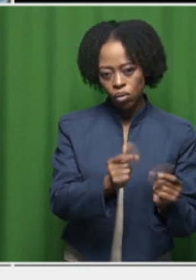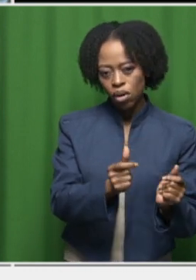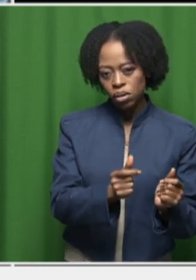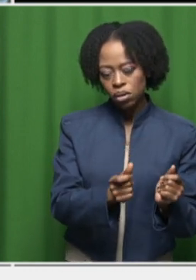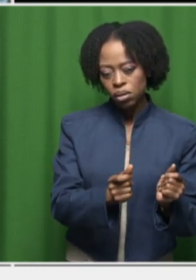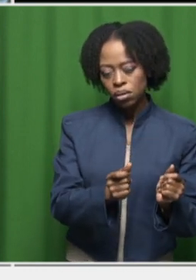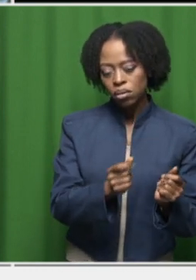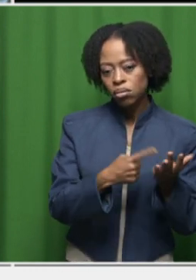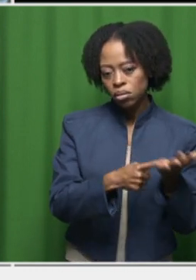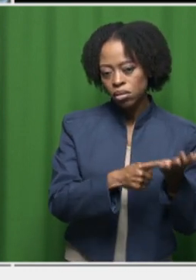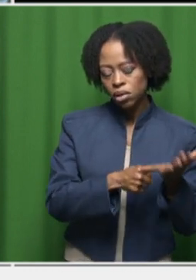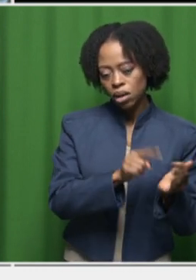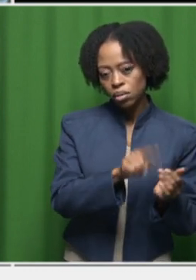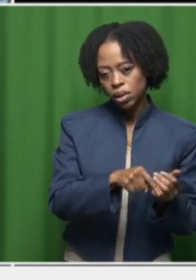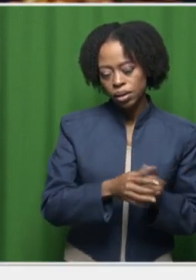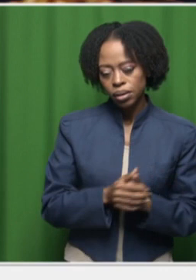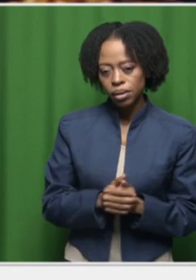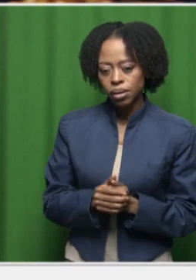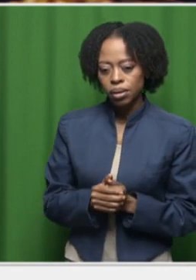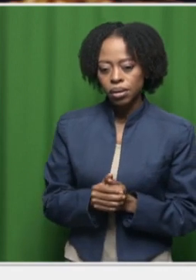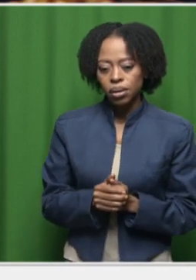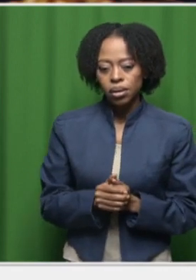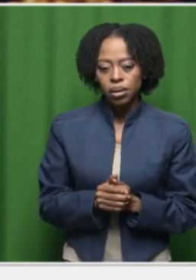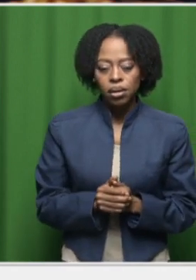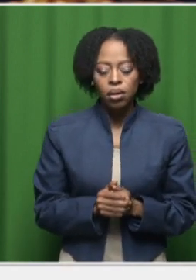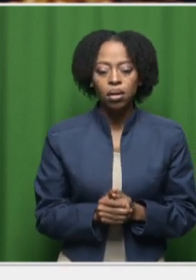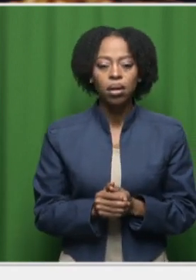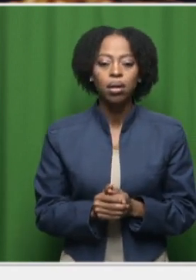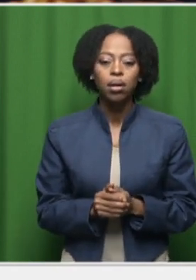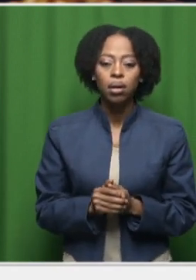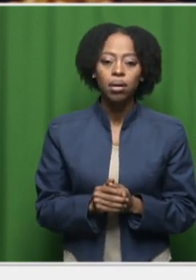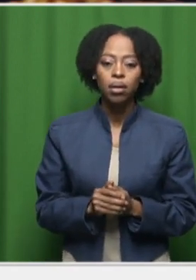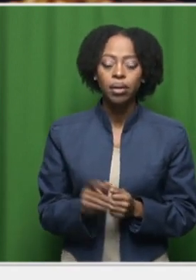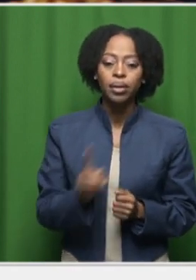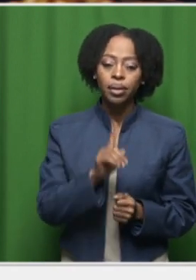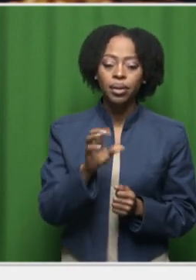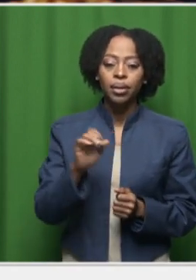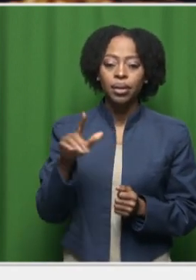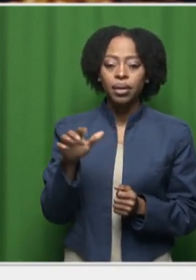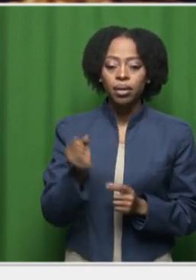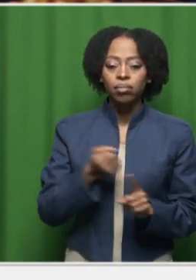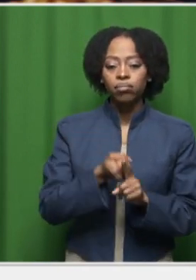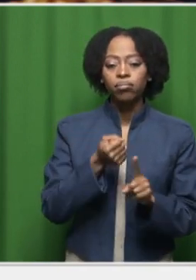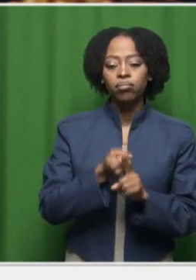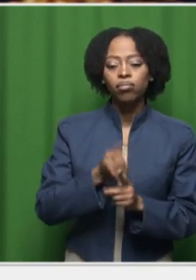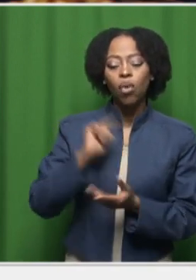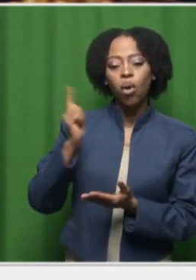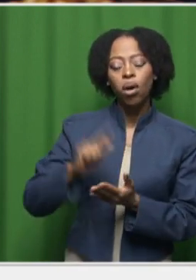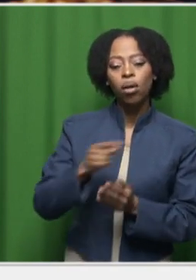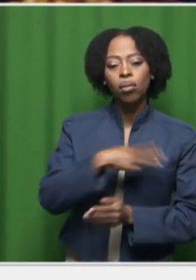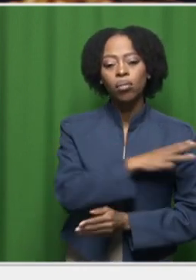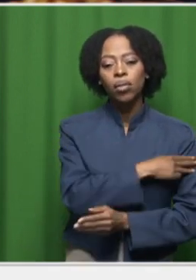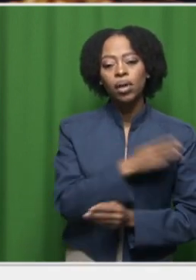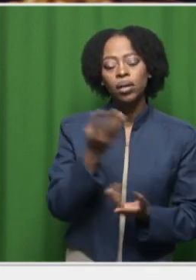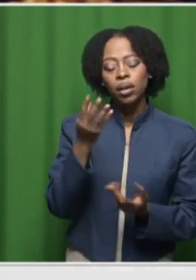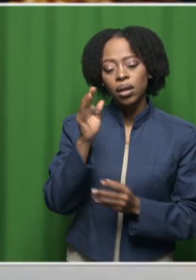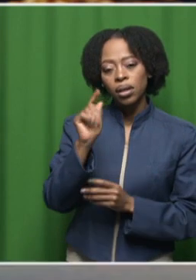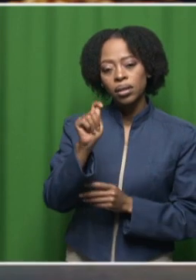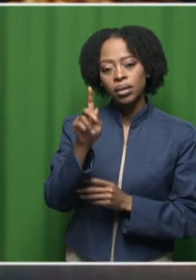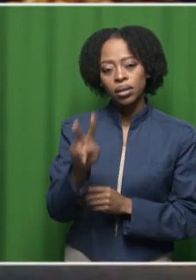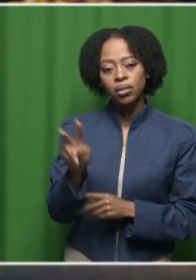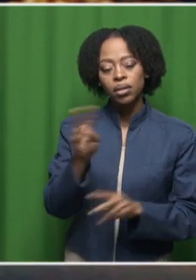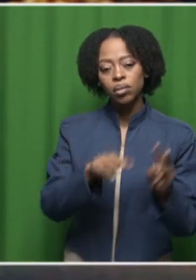week. Azola Dayile, thank you so much. Advocacy, Litigation and Lobbying Manager at Media Monitoring